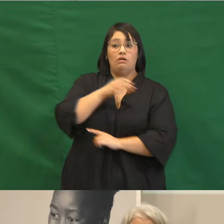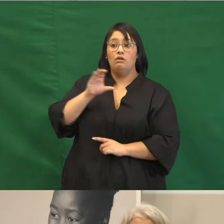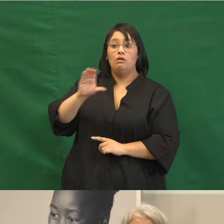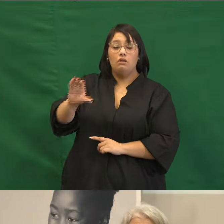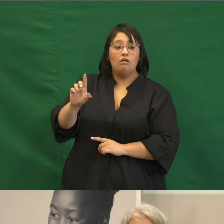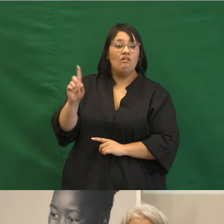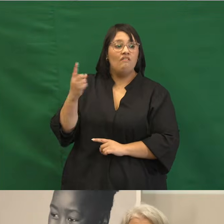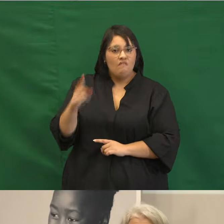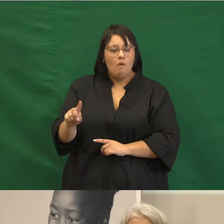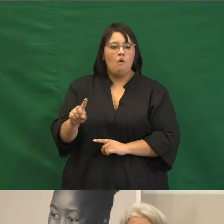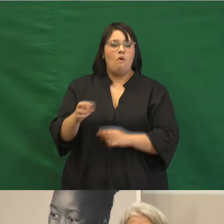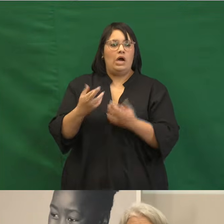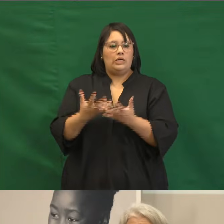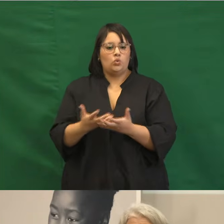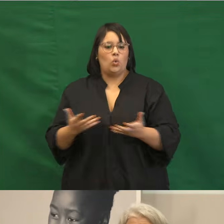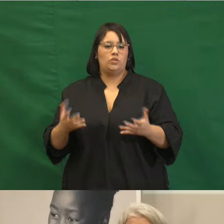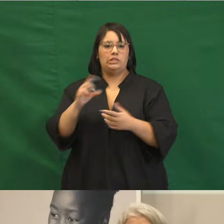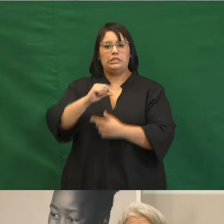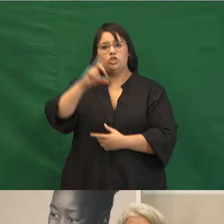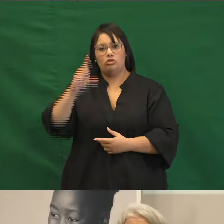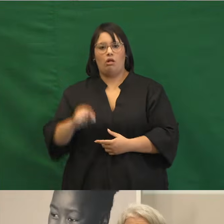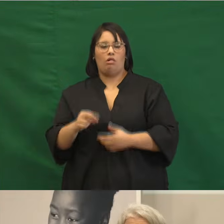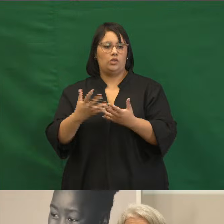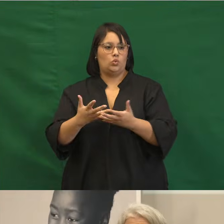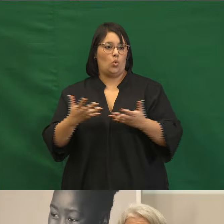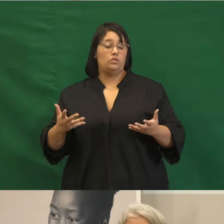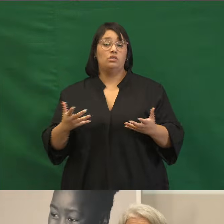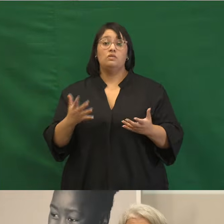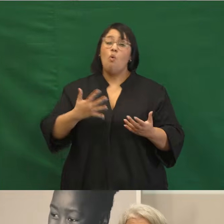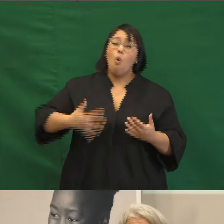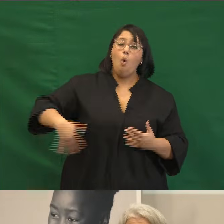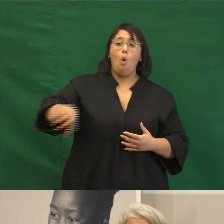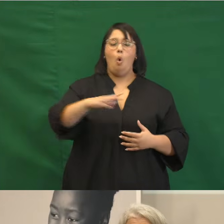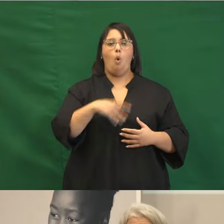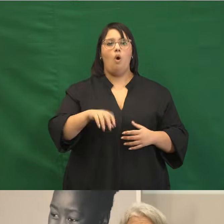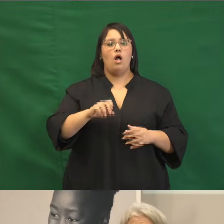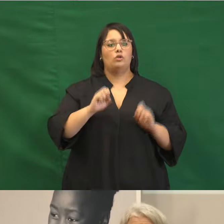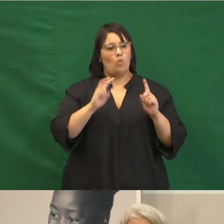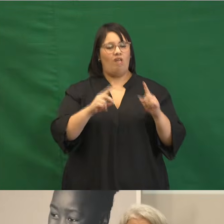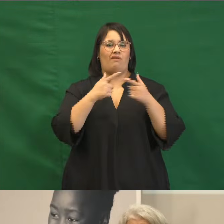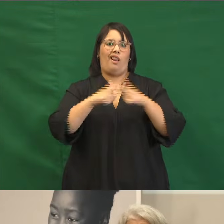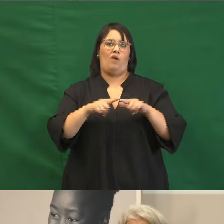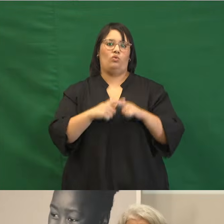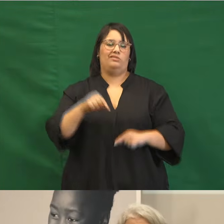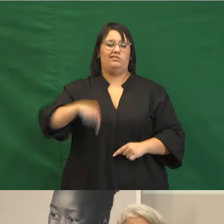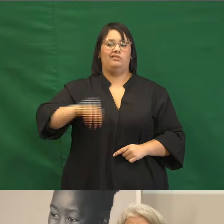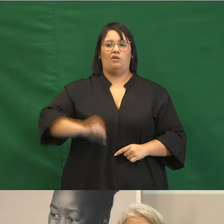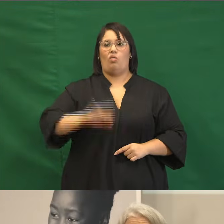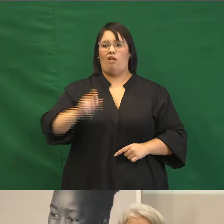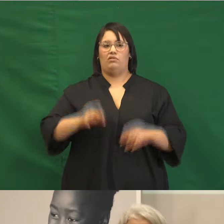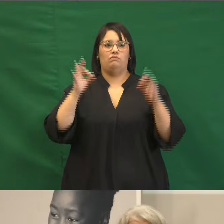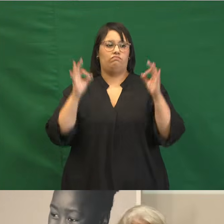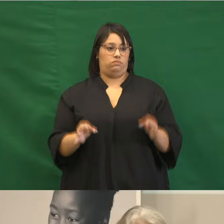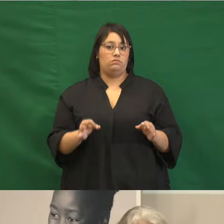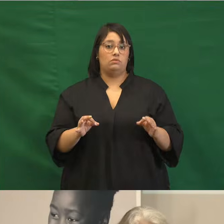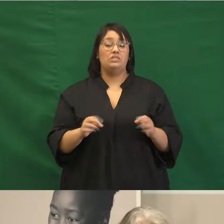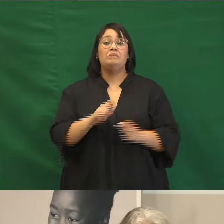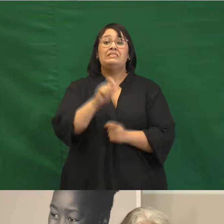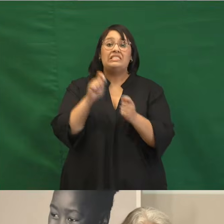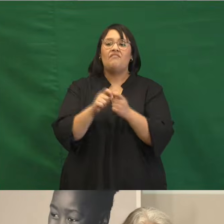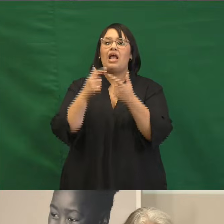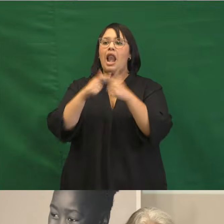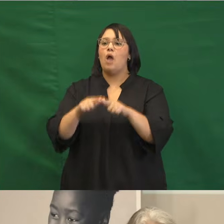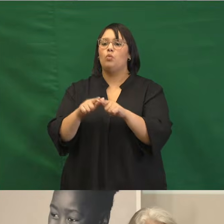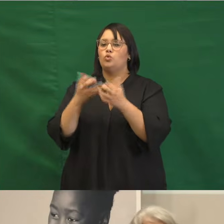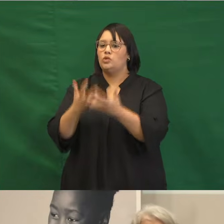digital language resources in all of South Africa's official languages, and particularly in the under-resourced